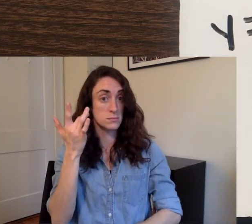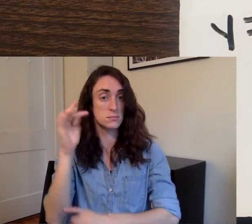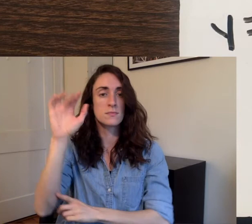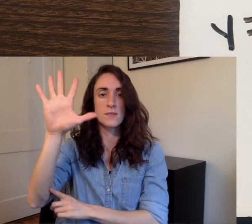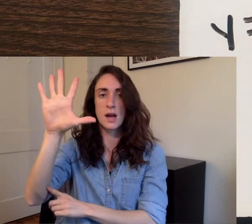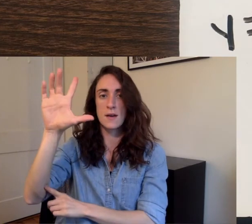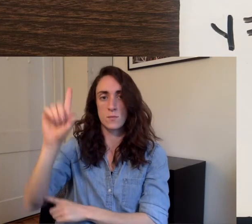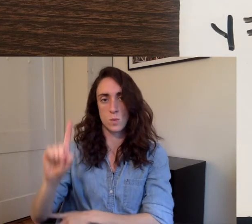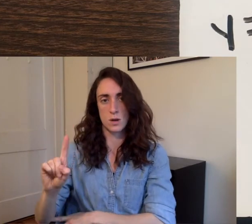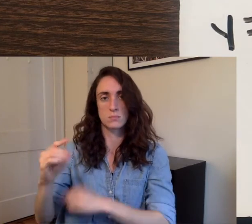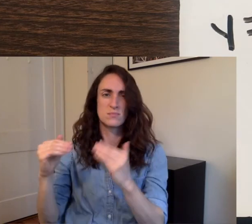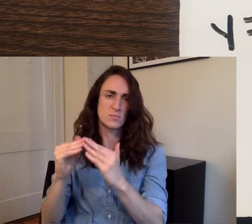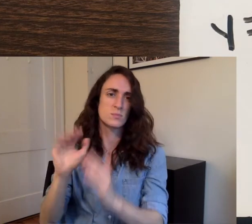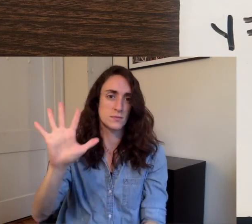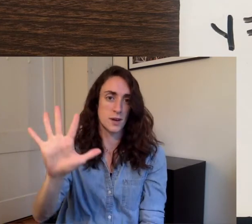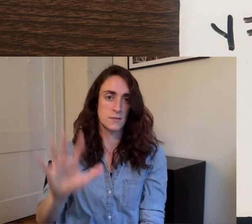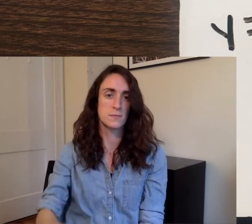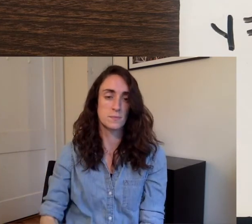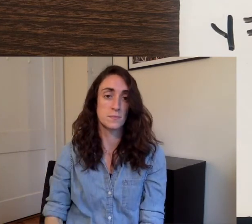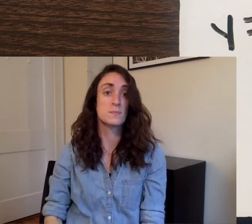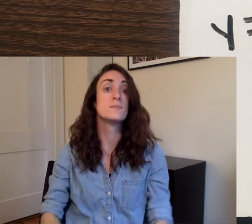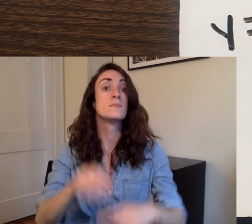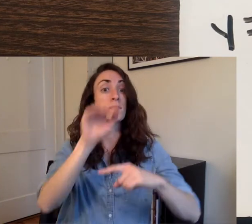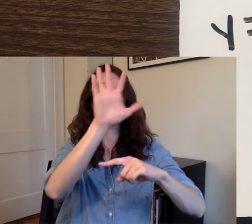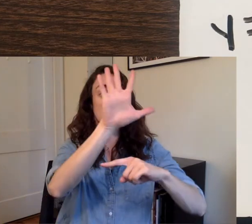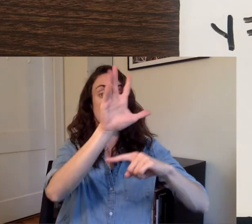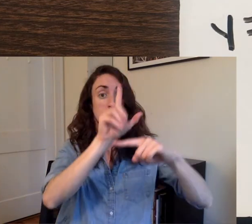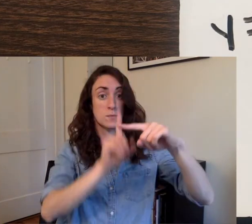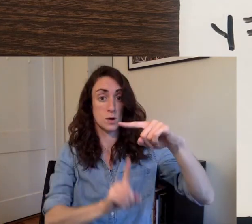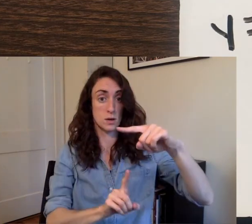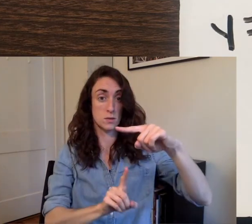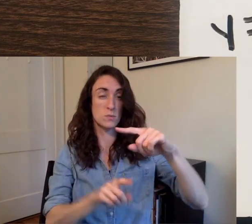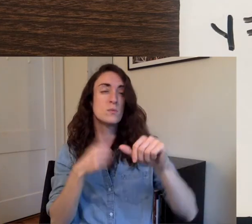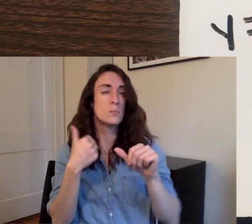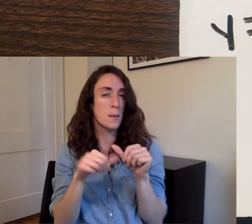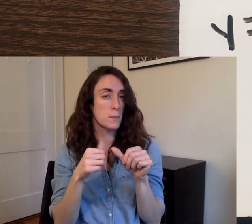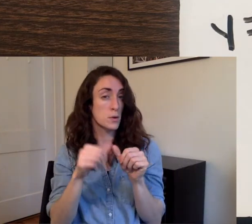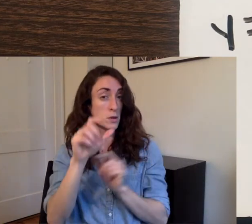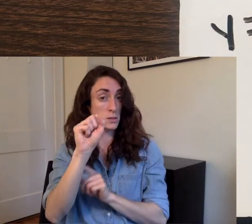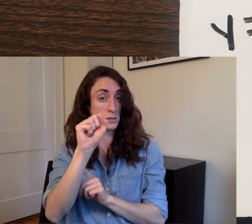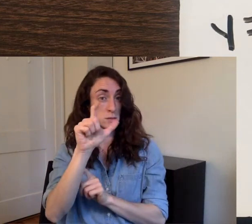us how to move up and down and how to move left and right.